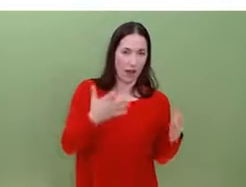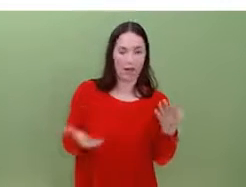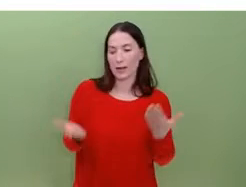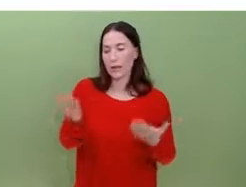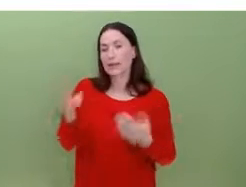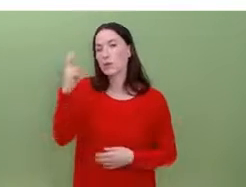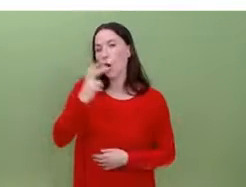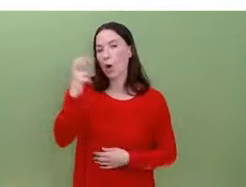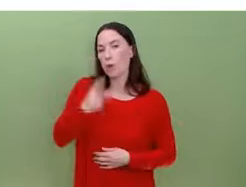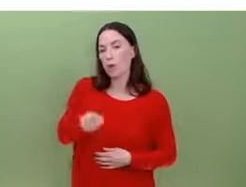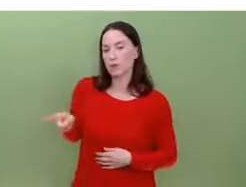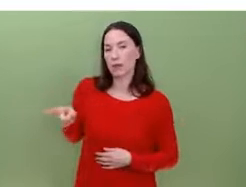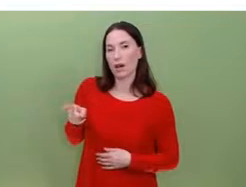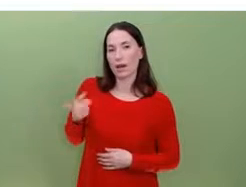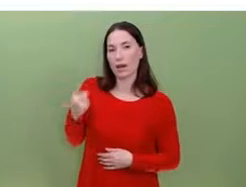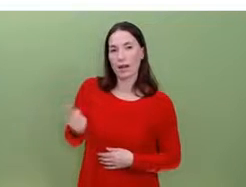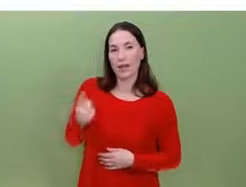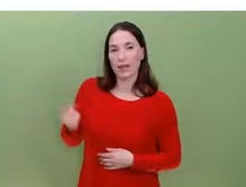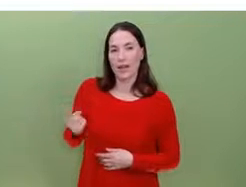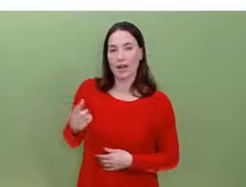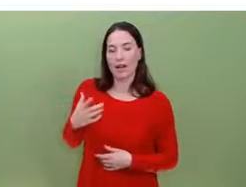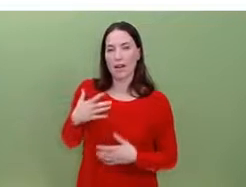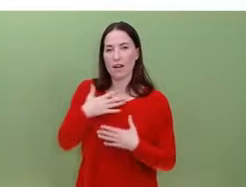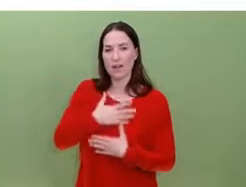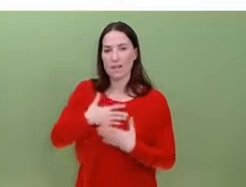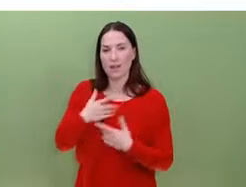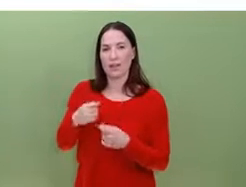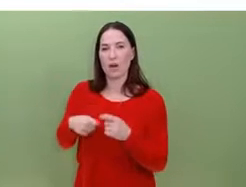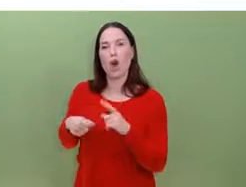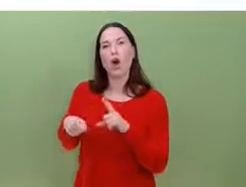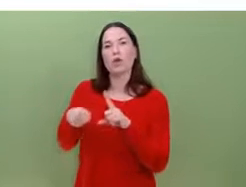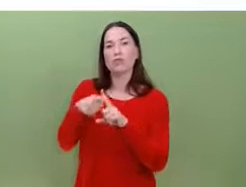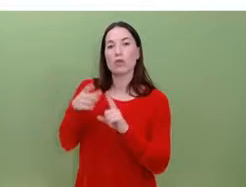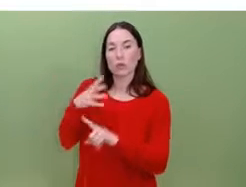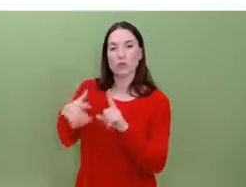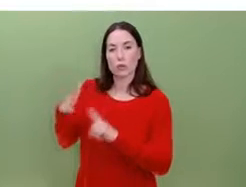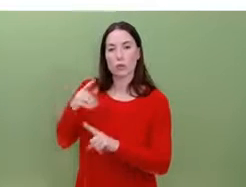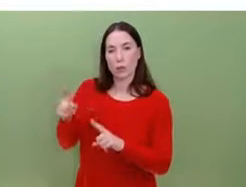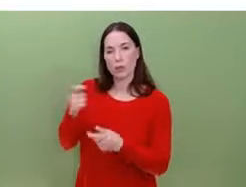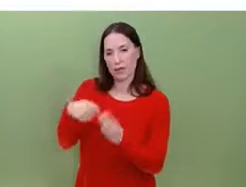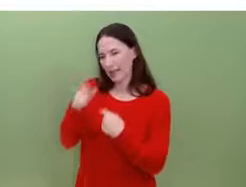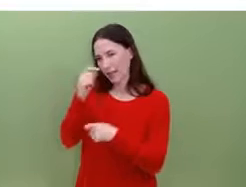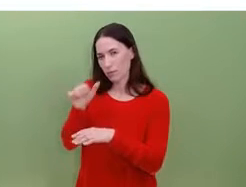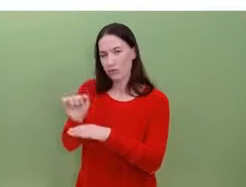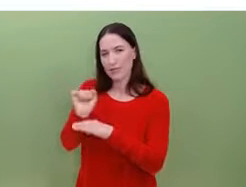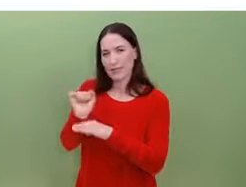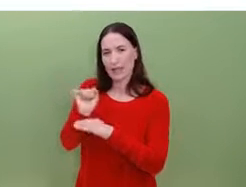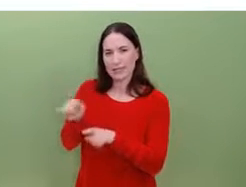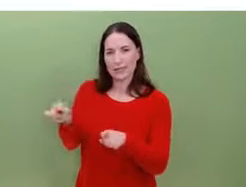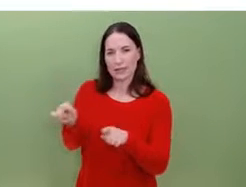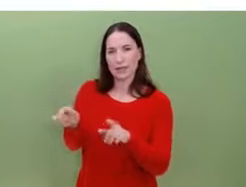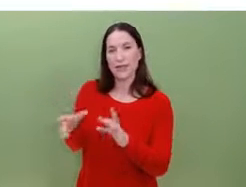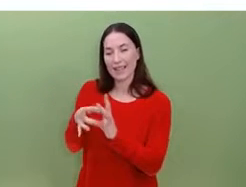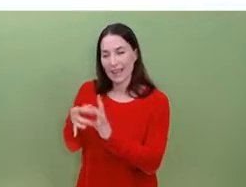ones who are actually were affected by the more pro-social aspect that kind of protected them, better connect, social